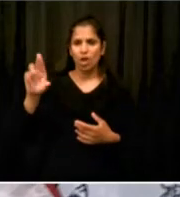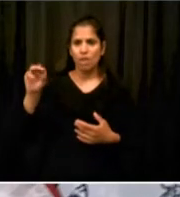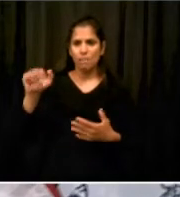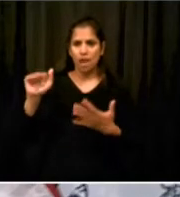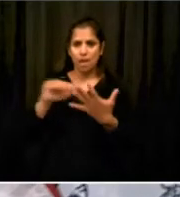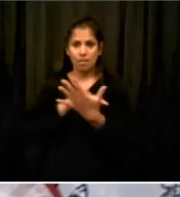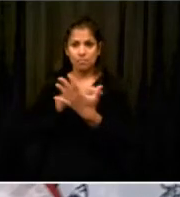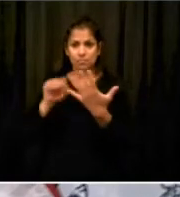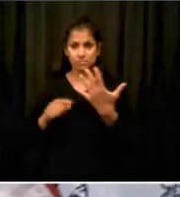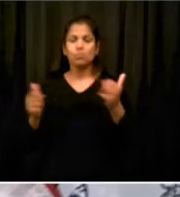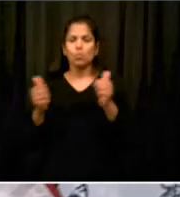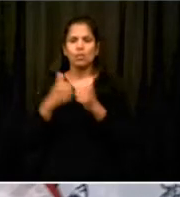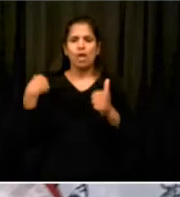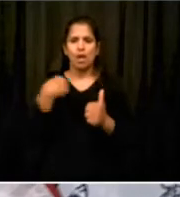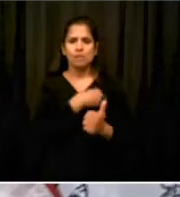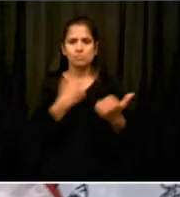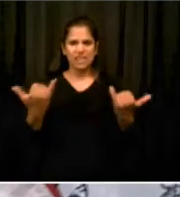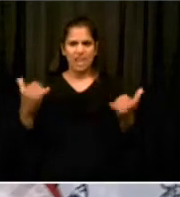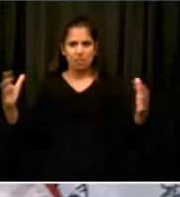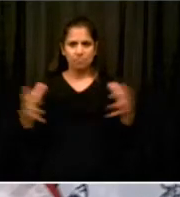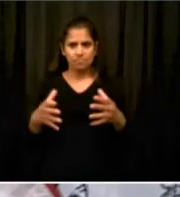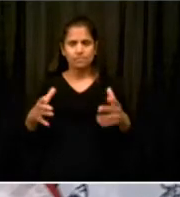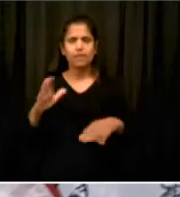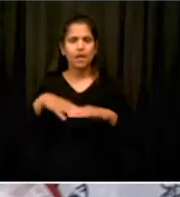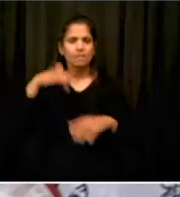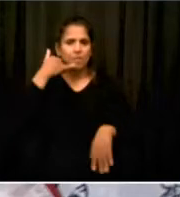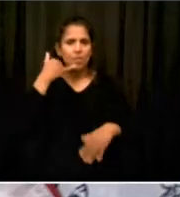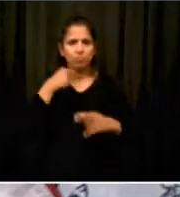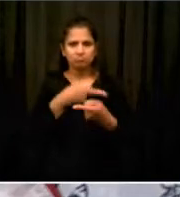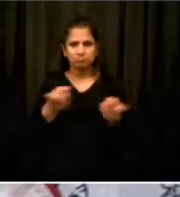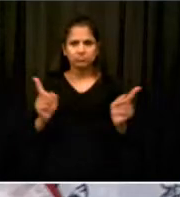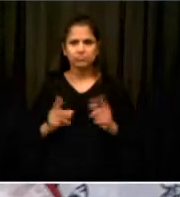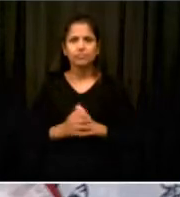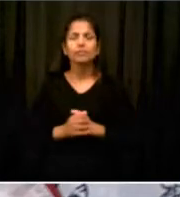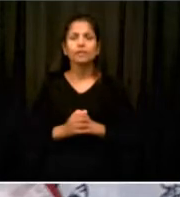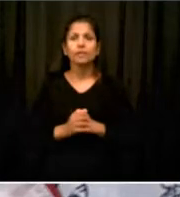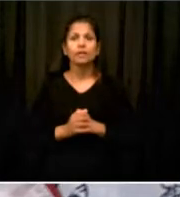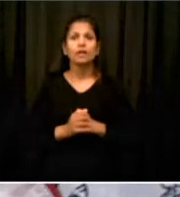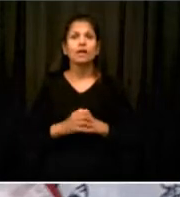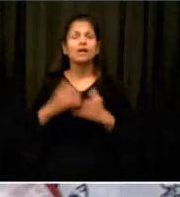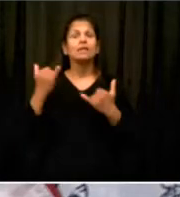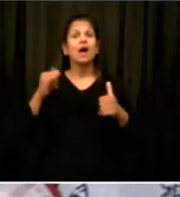Yeah, hi, good morning, Mr. Mayor. How you doing today? I'm doing well, Juliet. How are you?